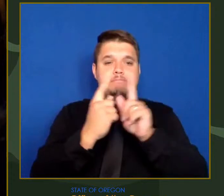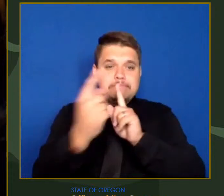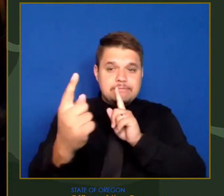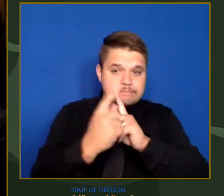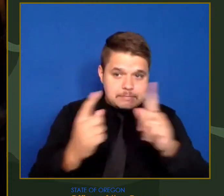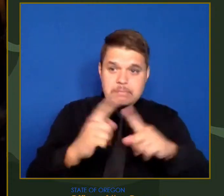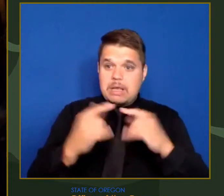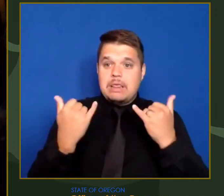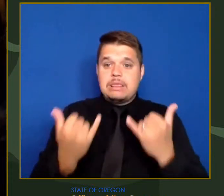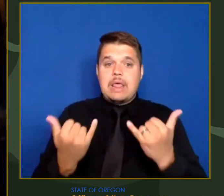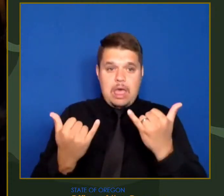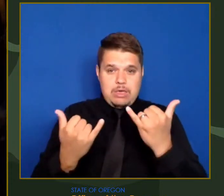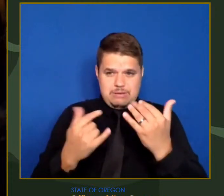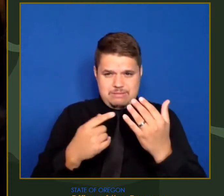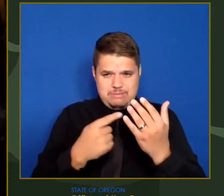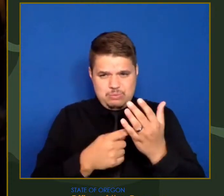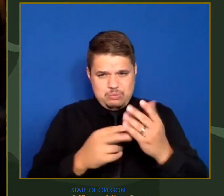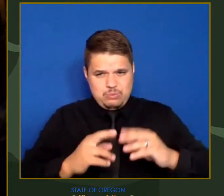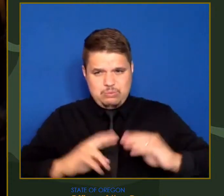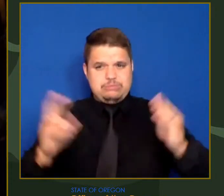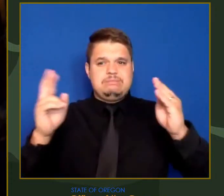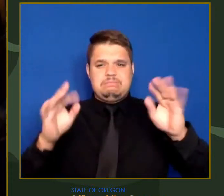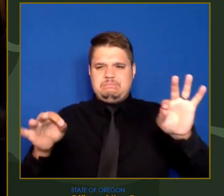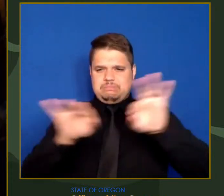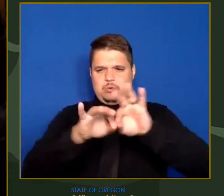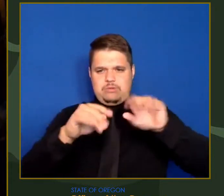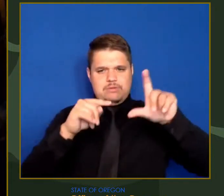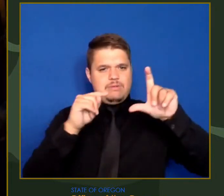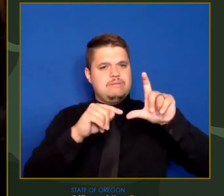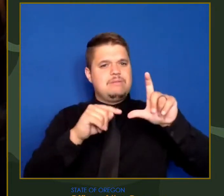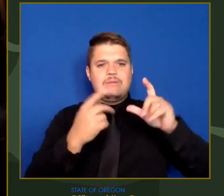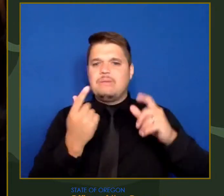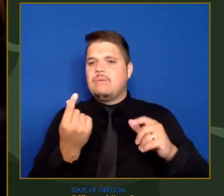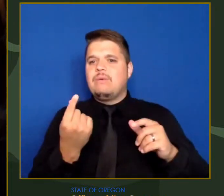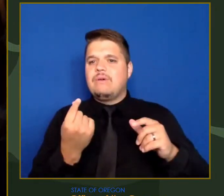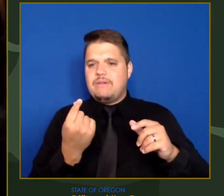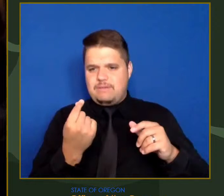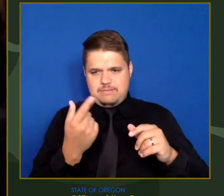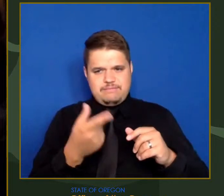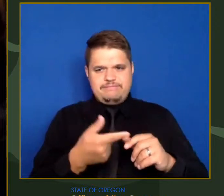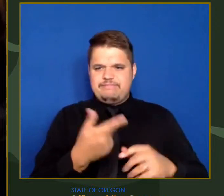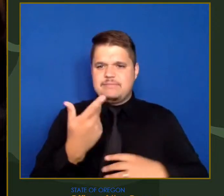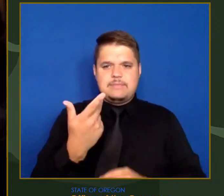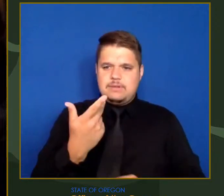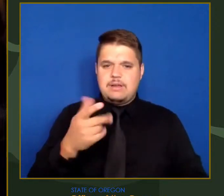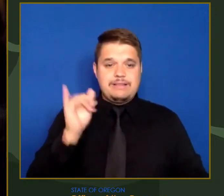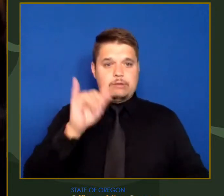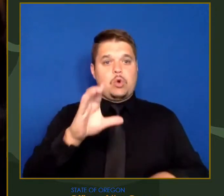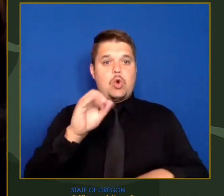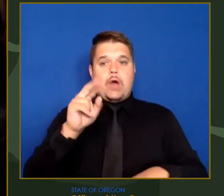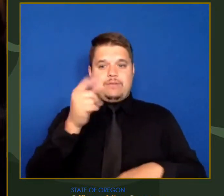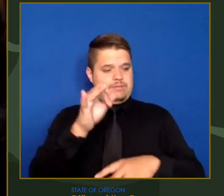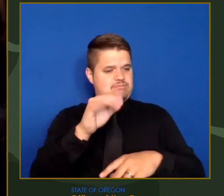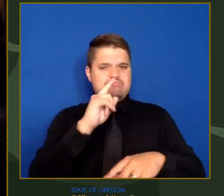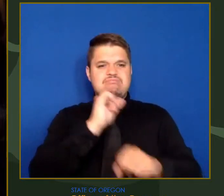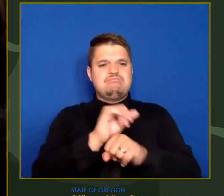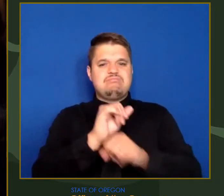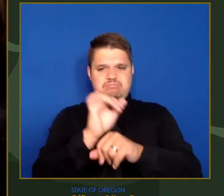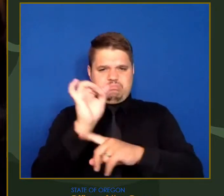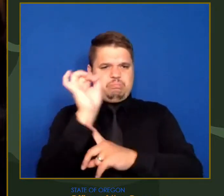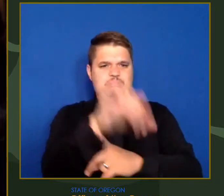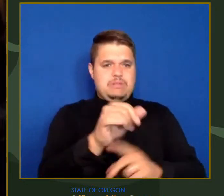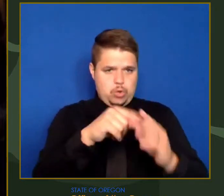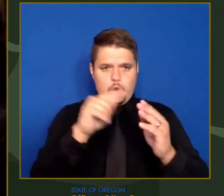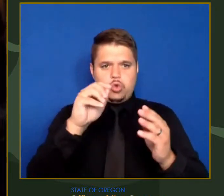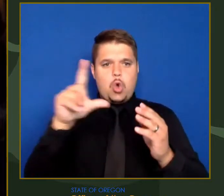crushing the virus: widespread access to safe and effective vaccines. The actions you've taken throughout these